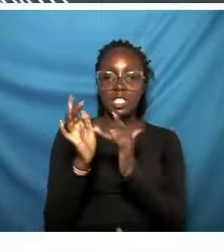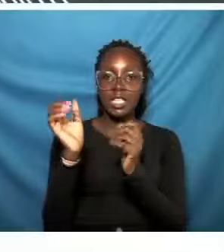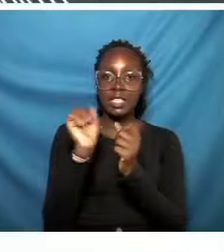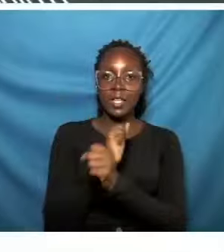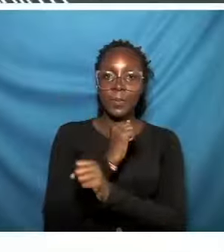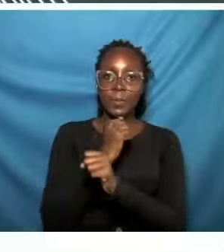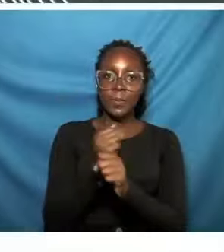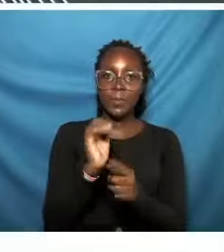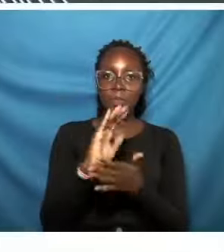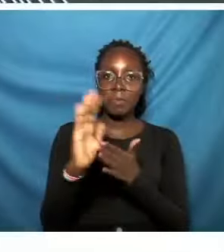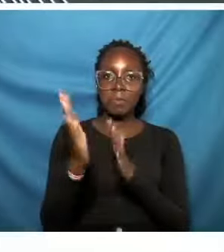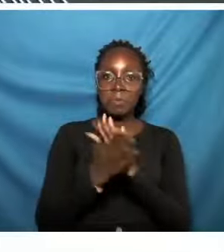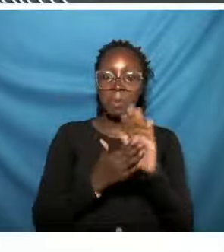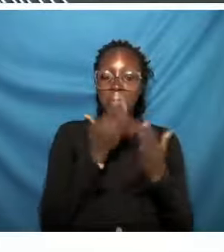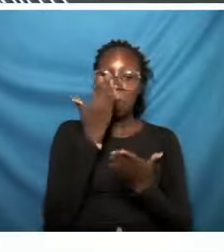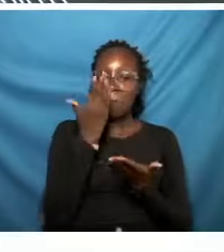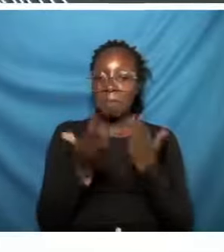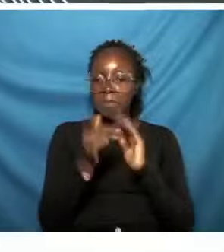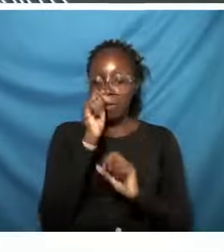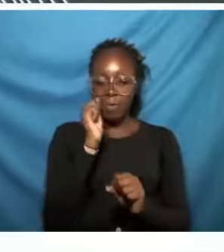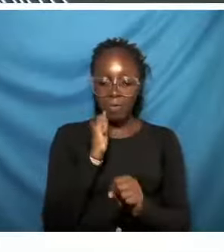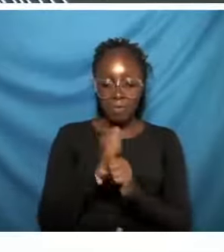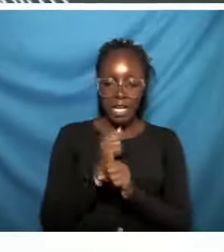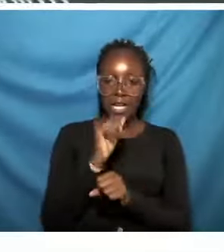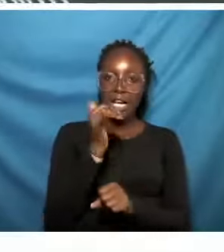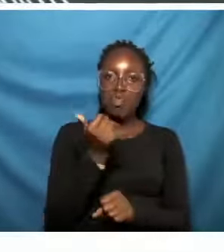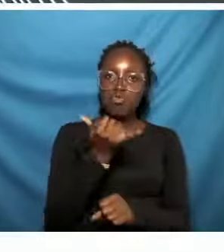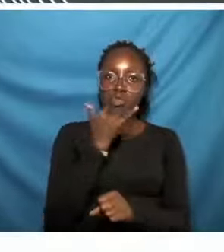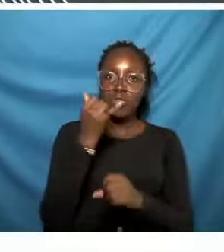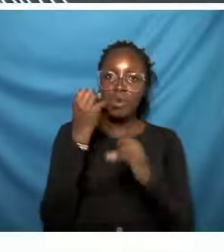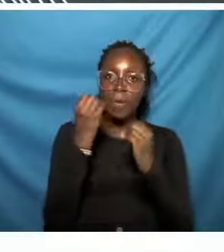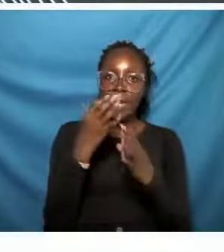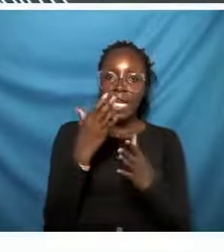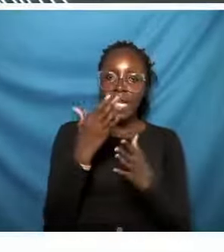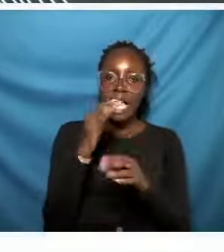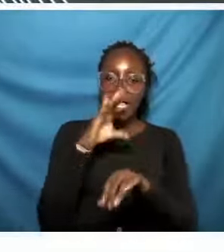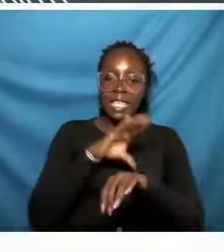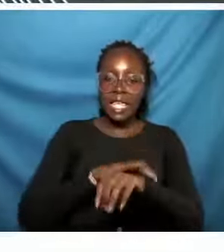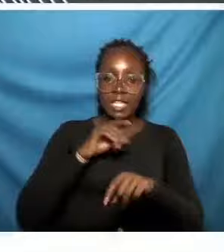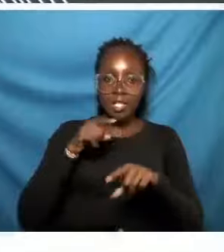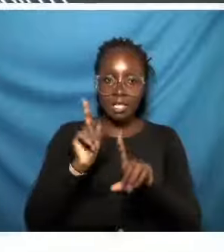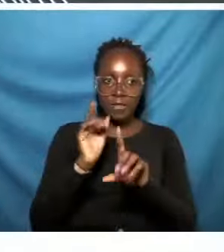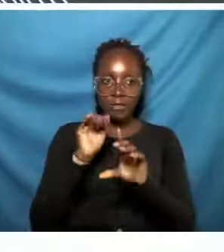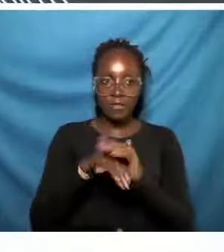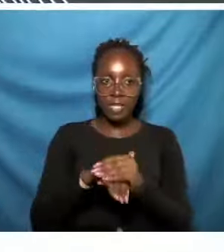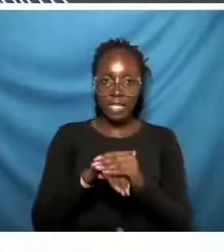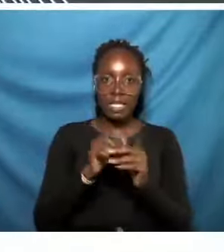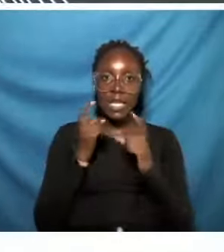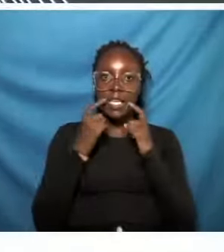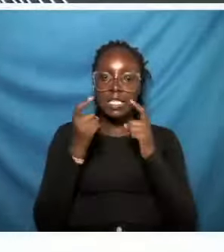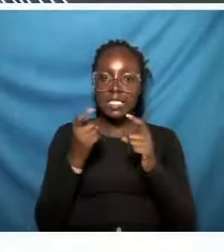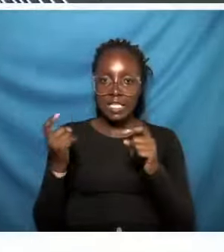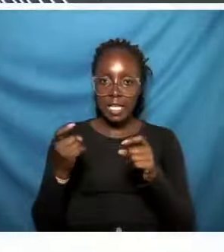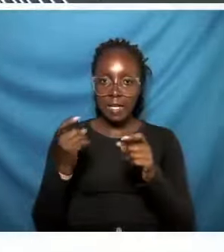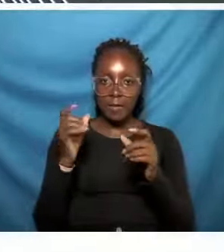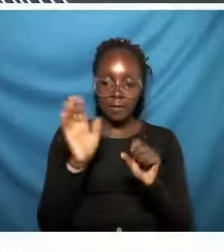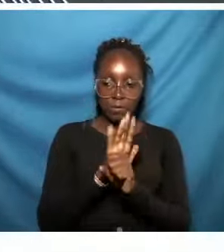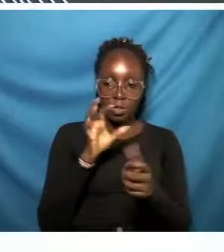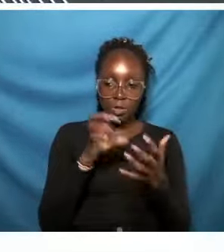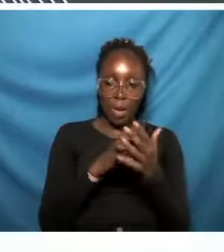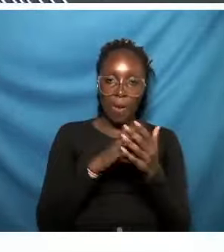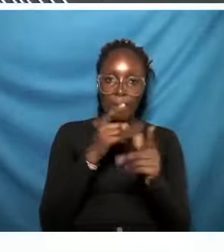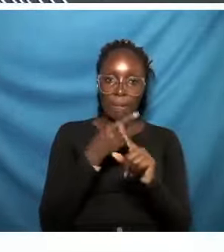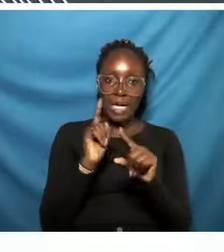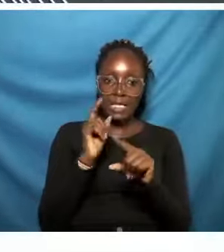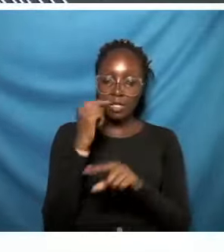have made mistakes. You may have found yourself in a sinful situation. But the gospel reminds us this morning